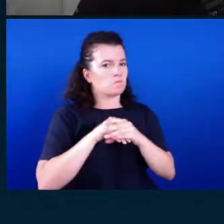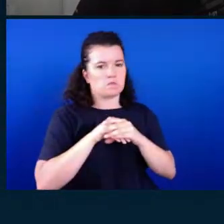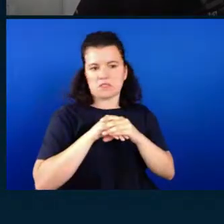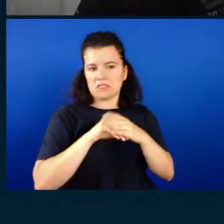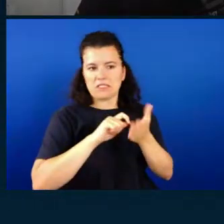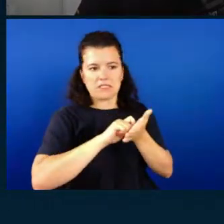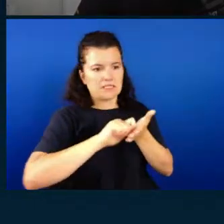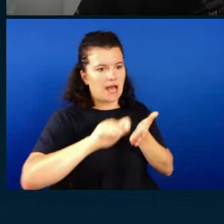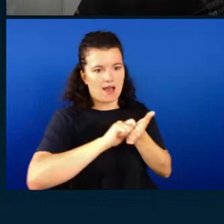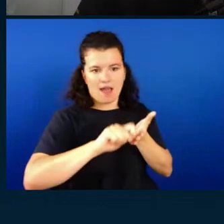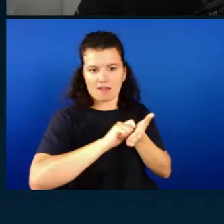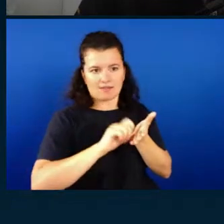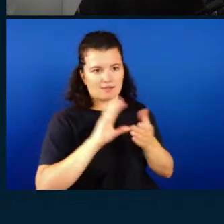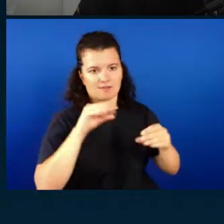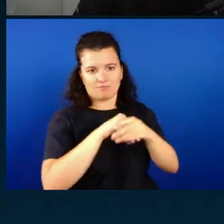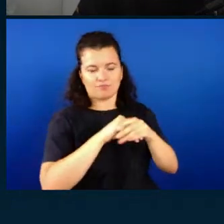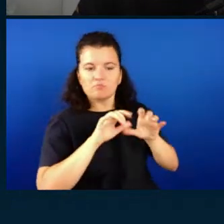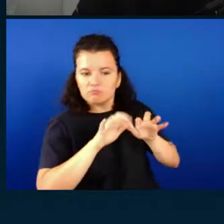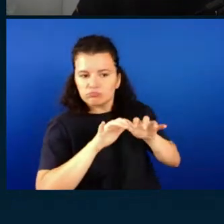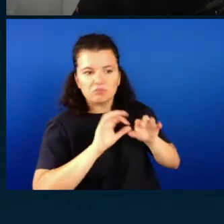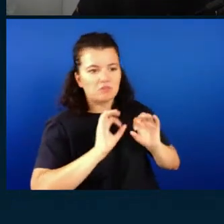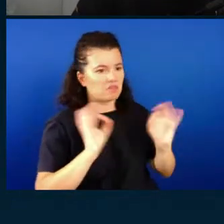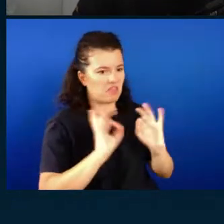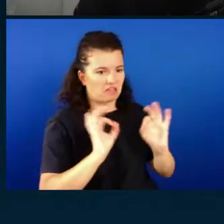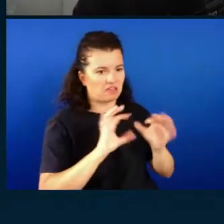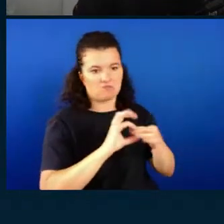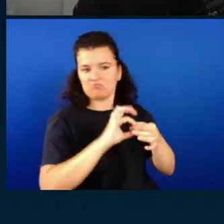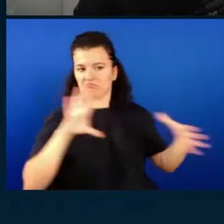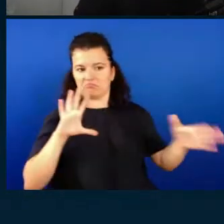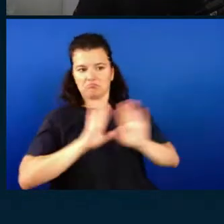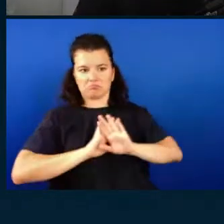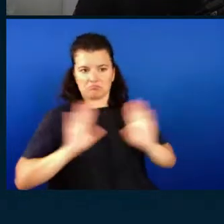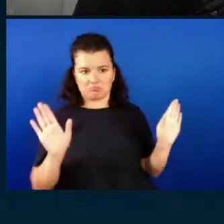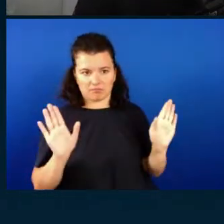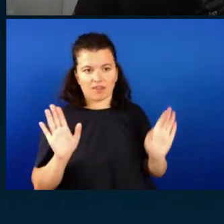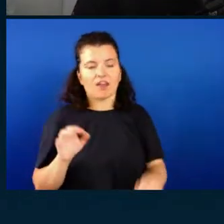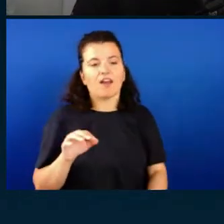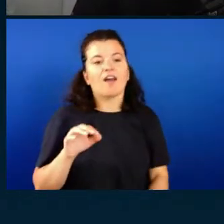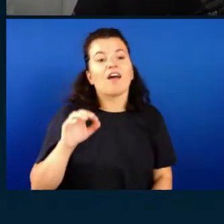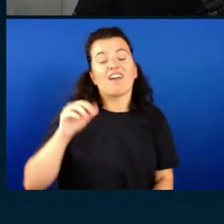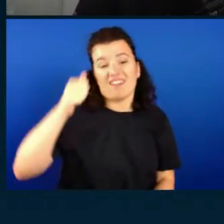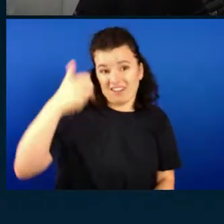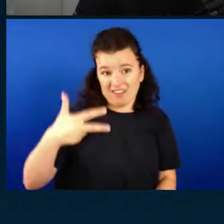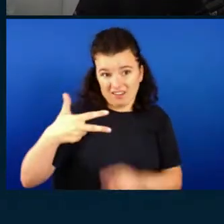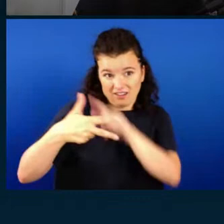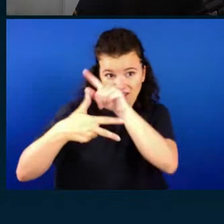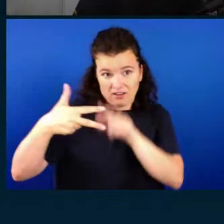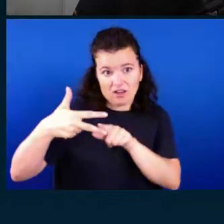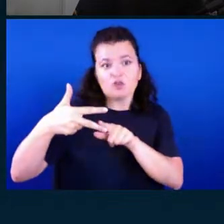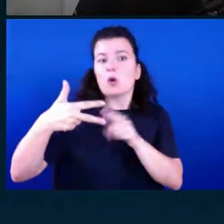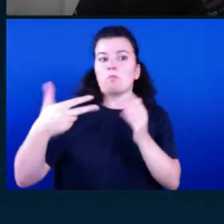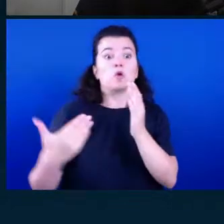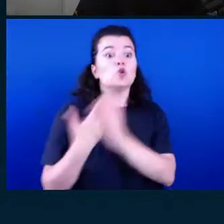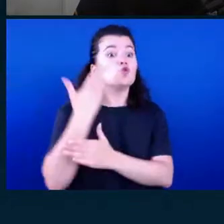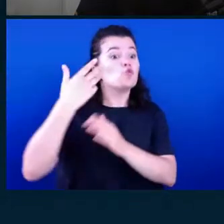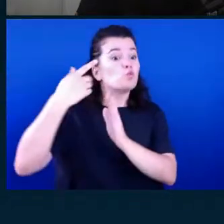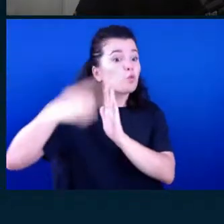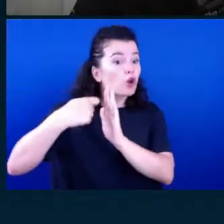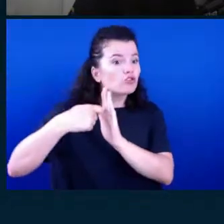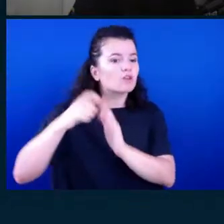do not need an Azure subscription. And here I have the option to create a new project. So let's do